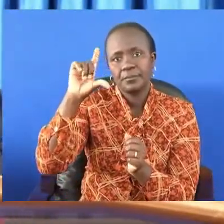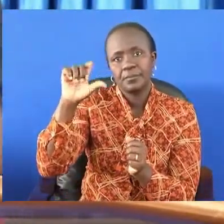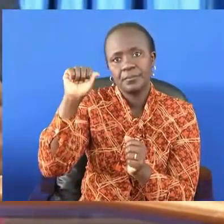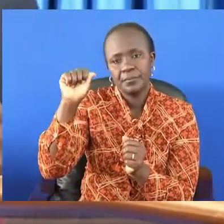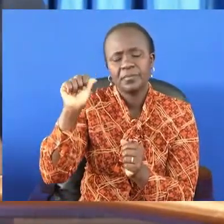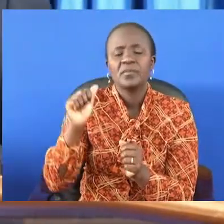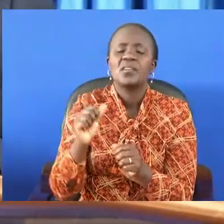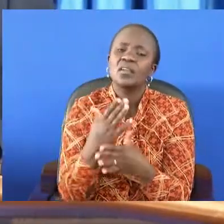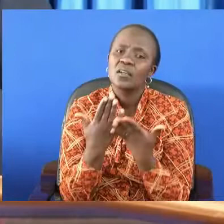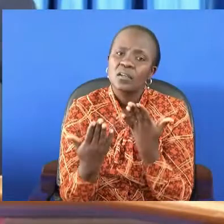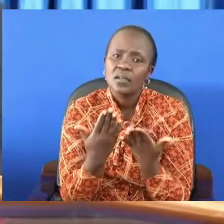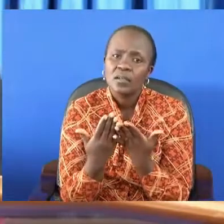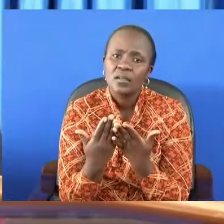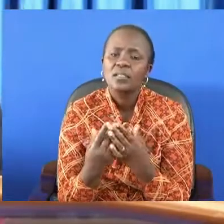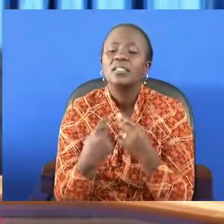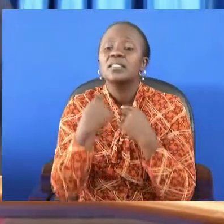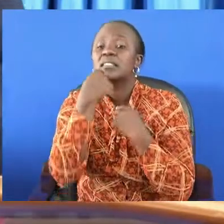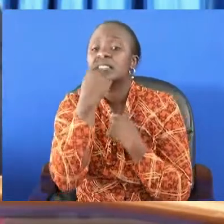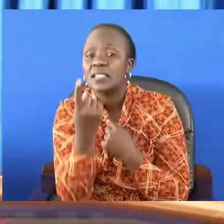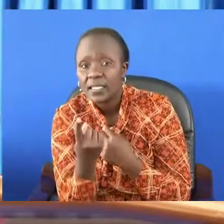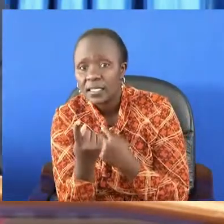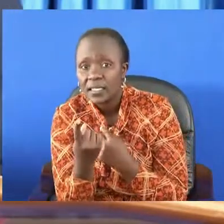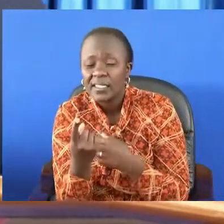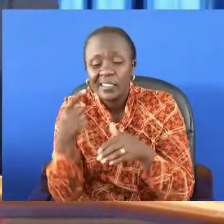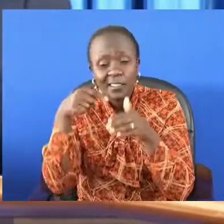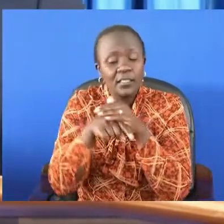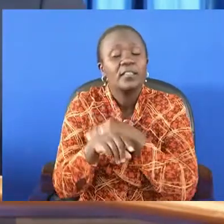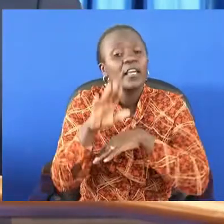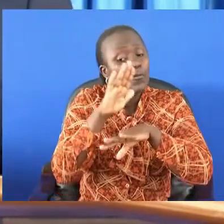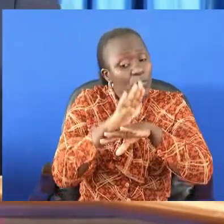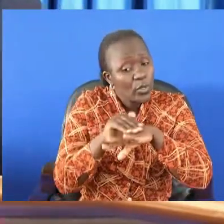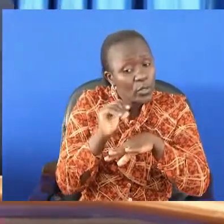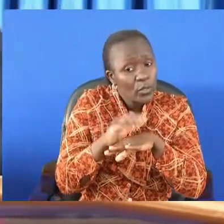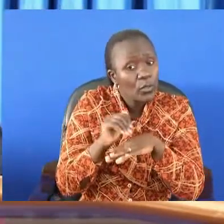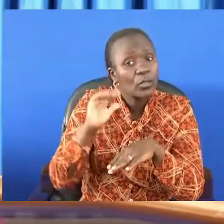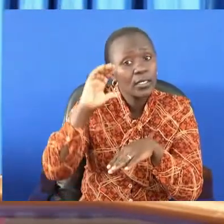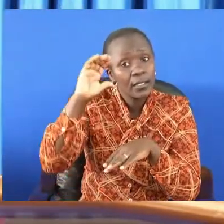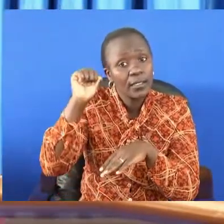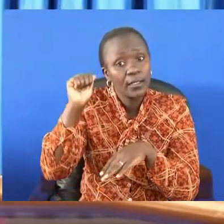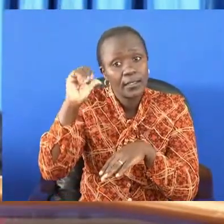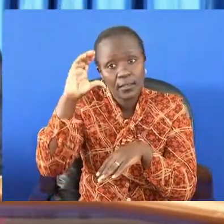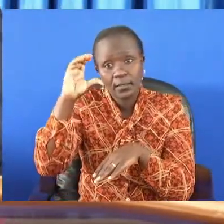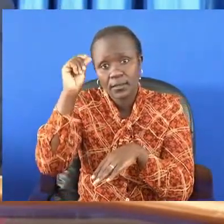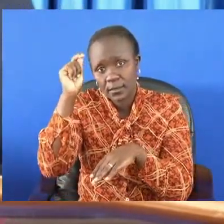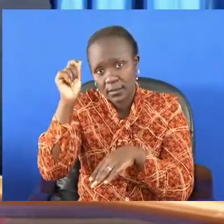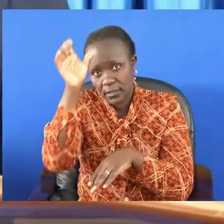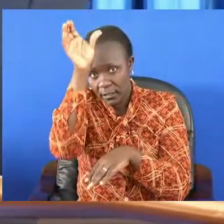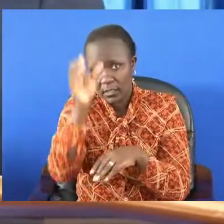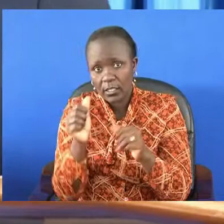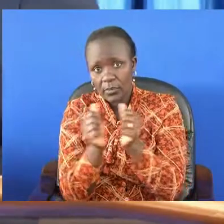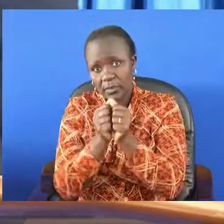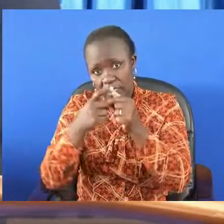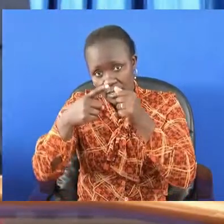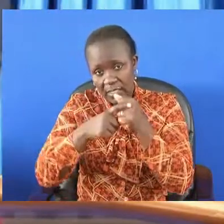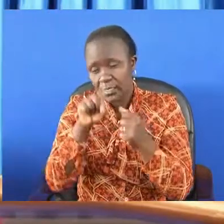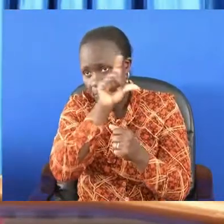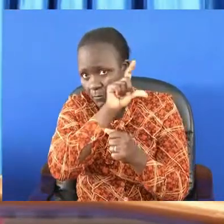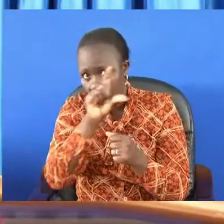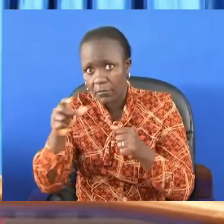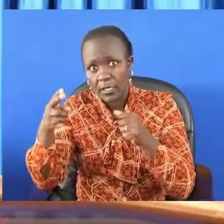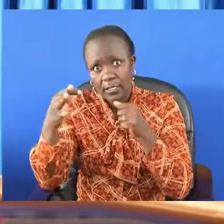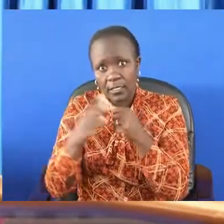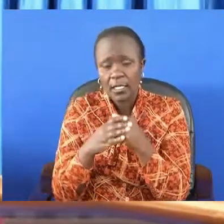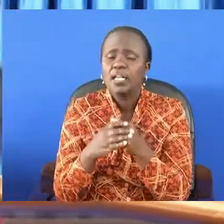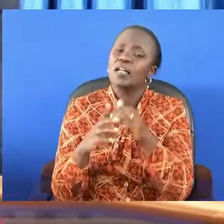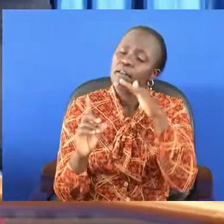you know, they had just responded to the Macedonian call in Acts chapter 16 and verse 9. In the course of their